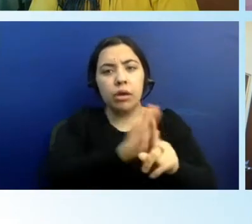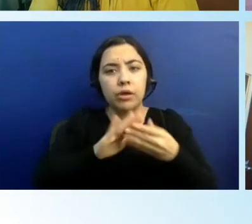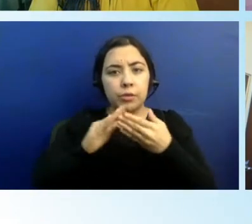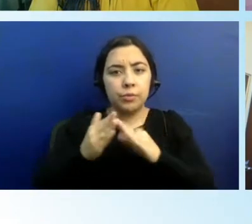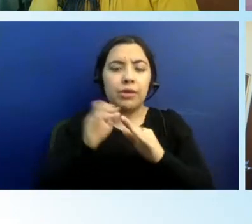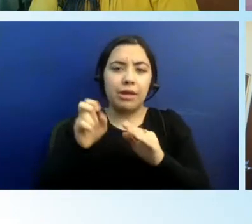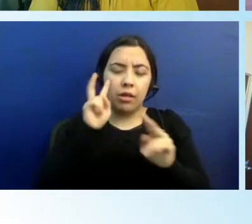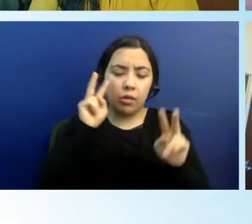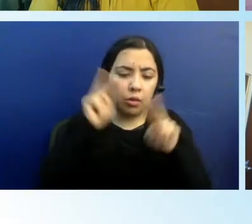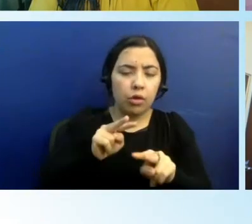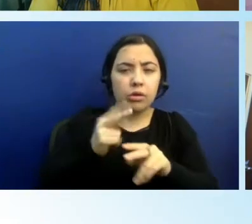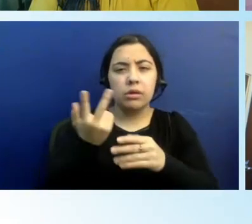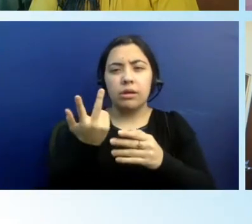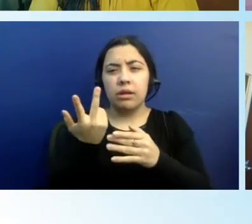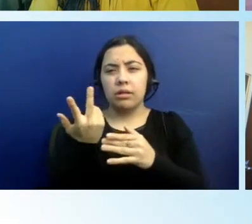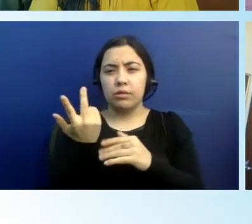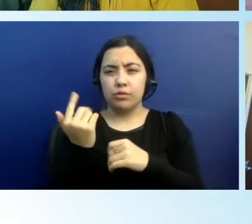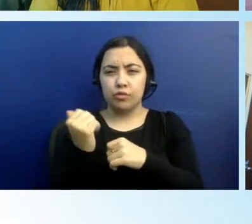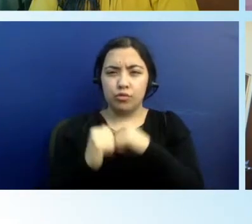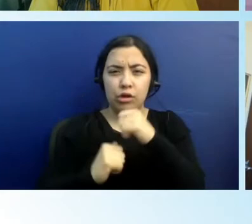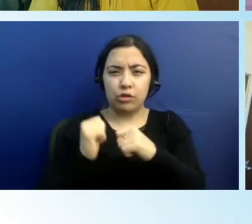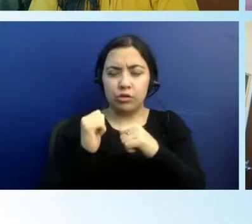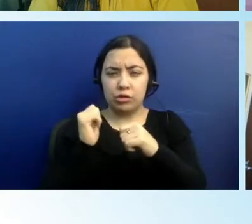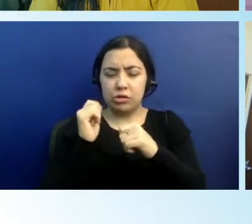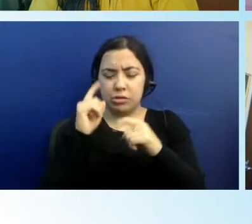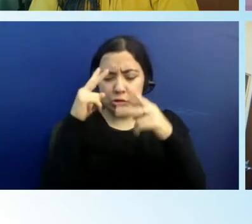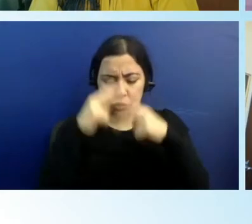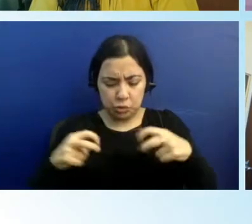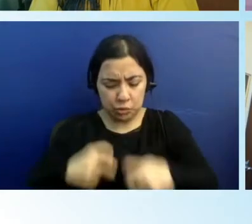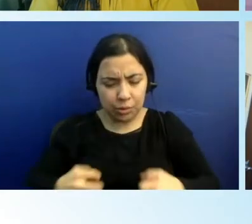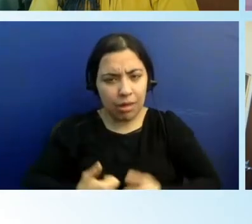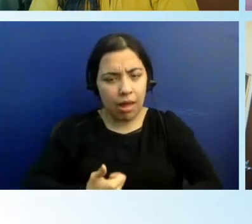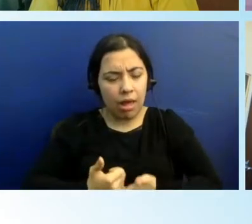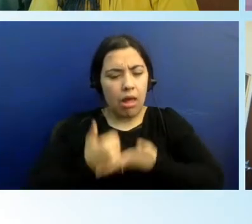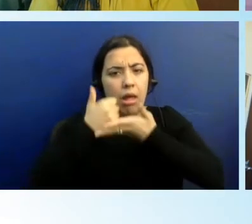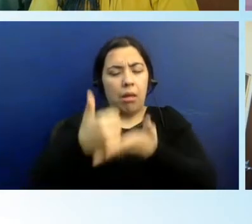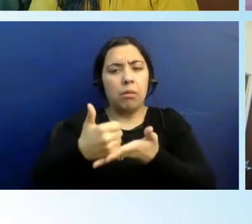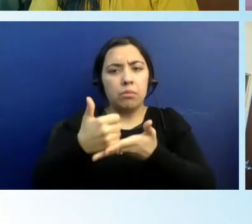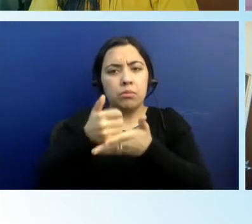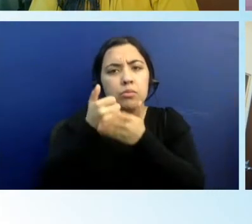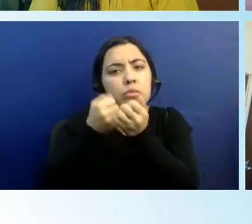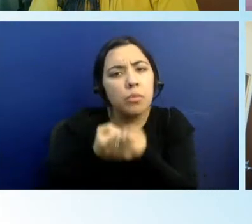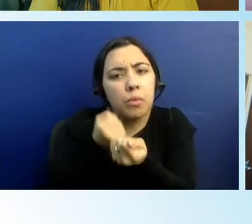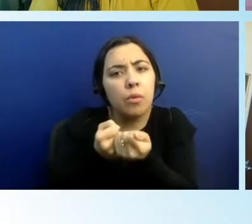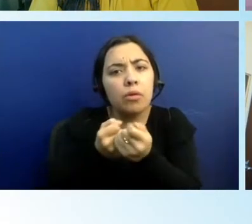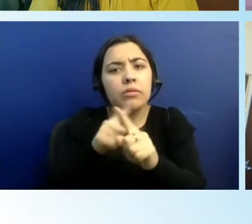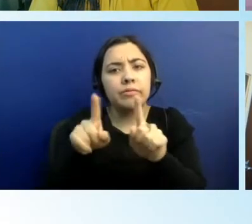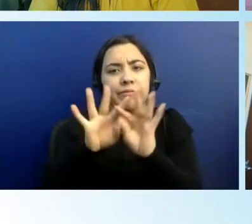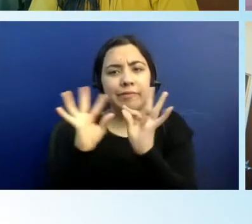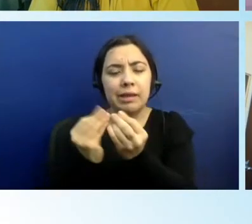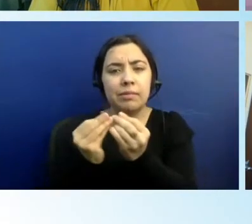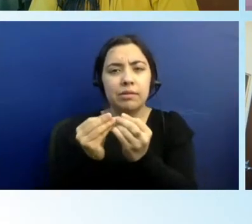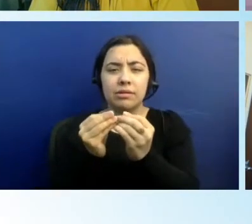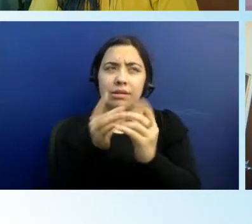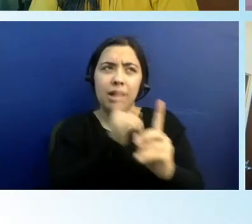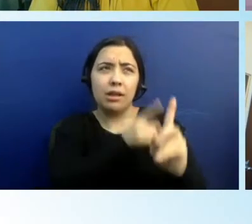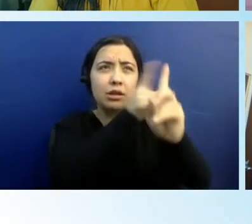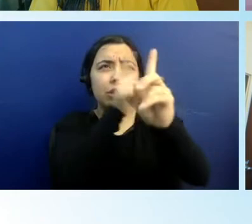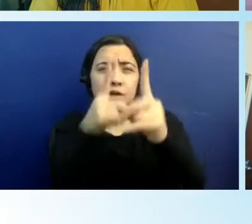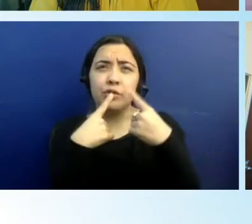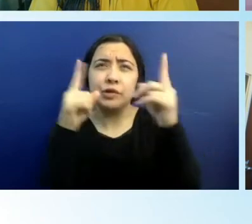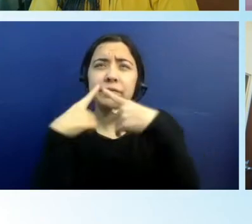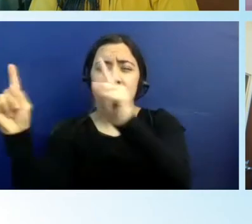structurally that can help them support families and achieve goals that are gonna